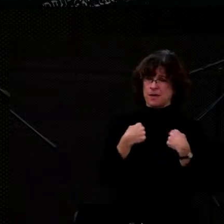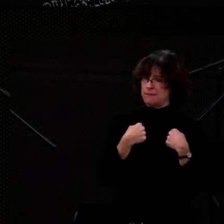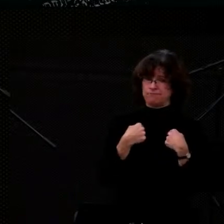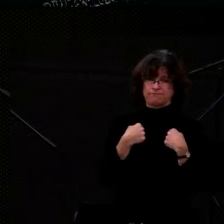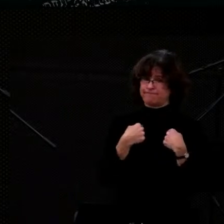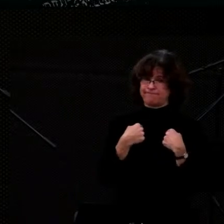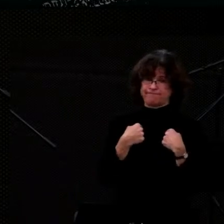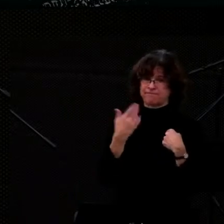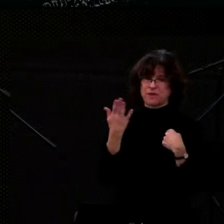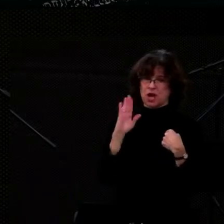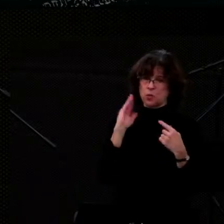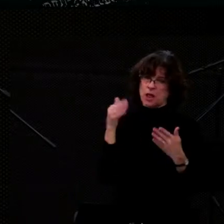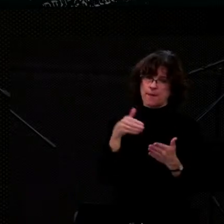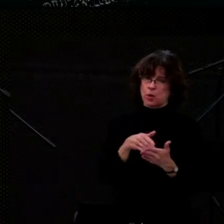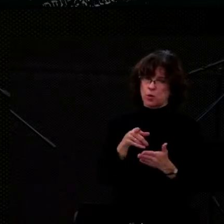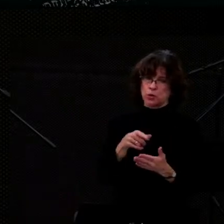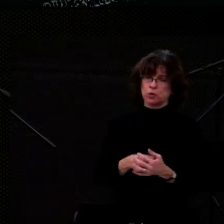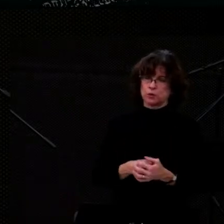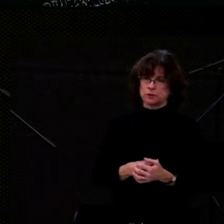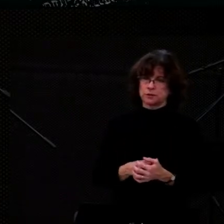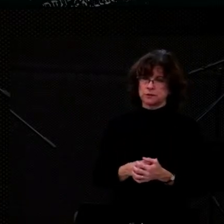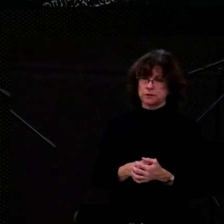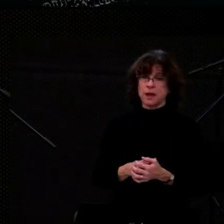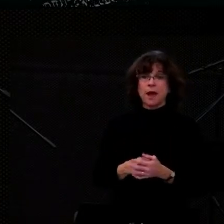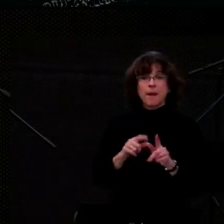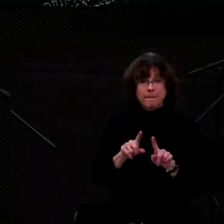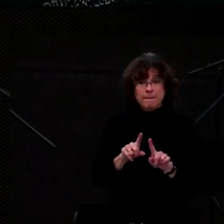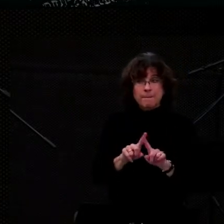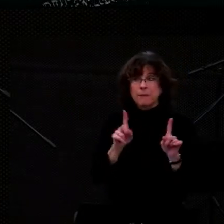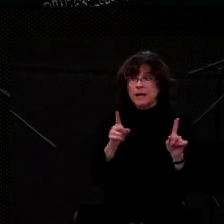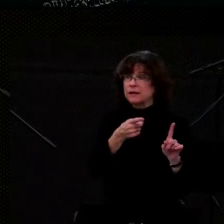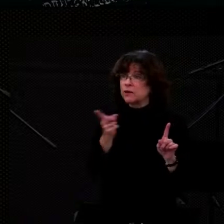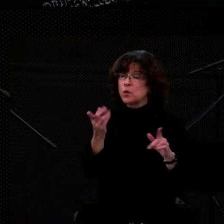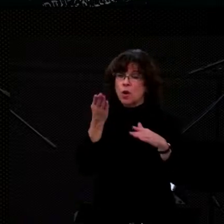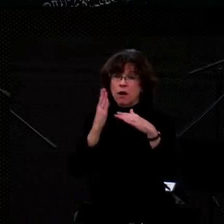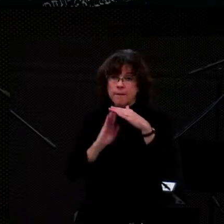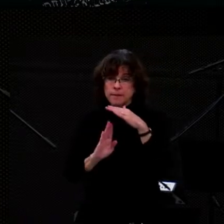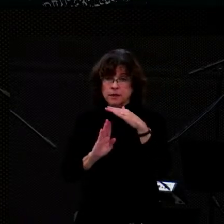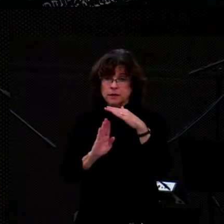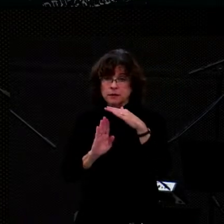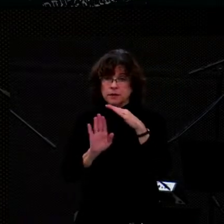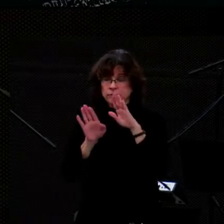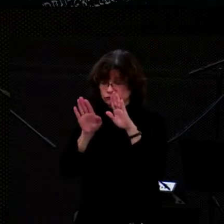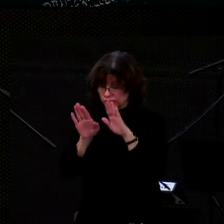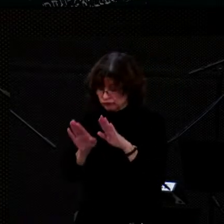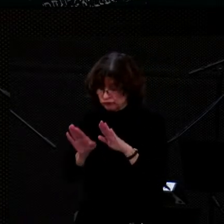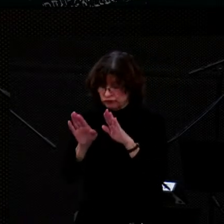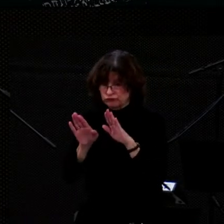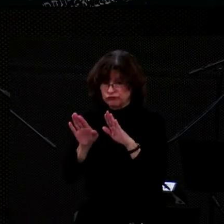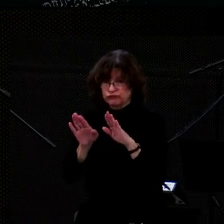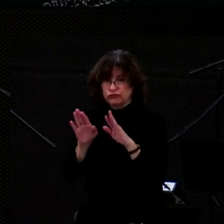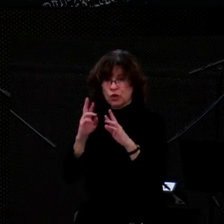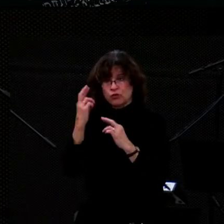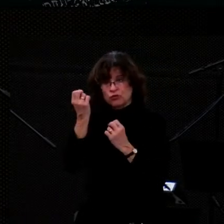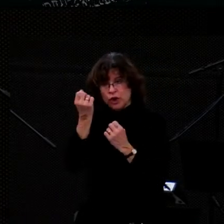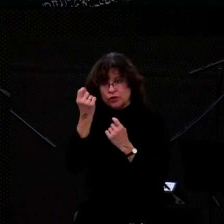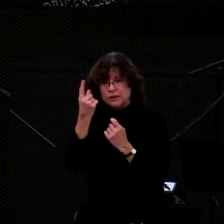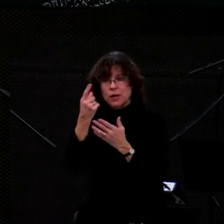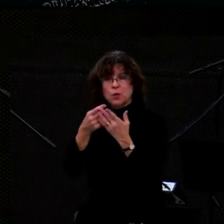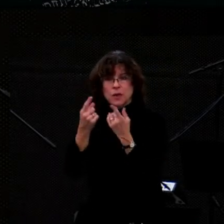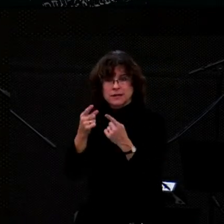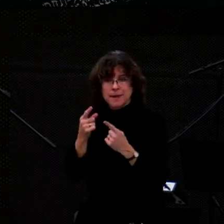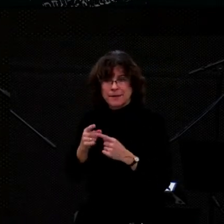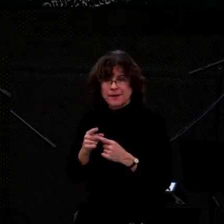But on the flip side, God works on behalf of those who humble themselves. In contrast to Haman, we